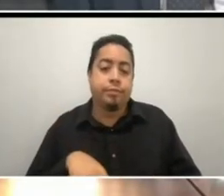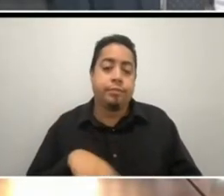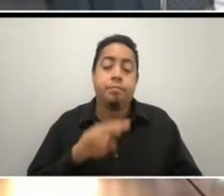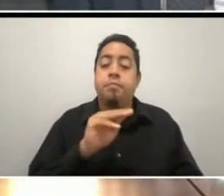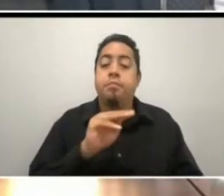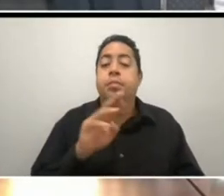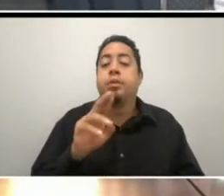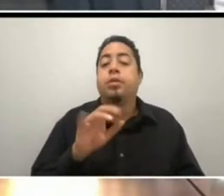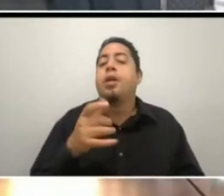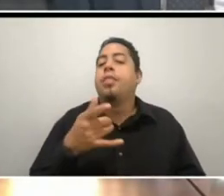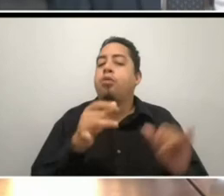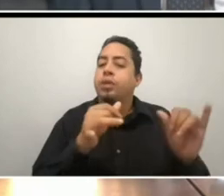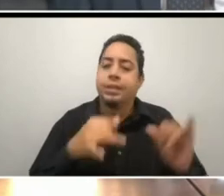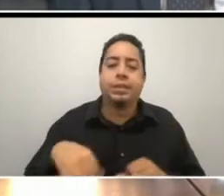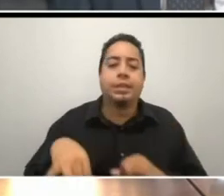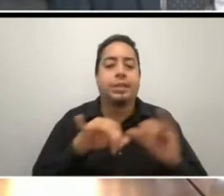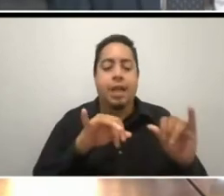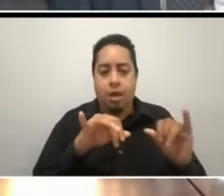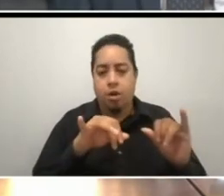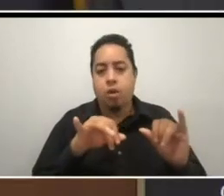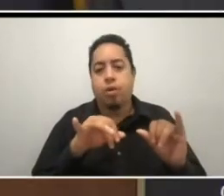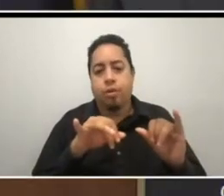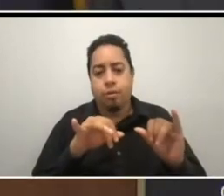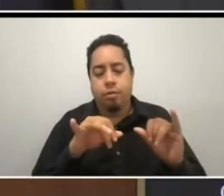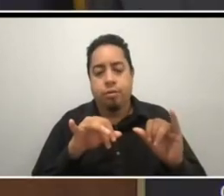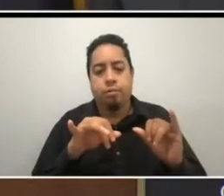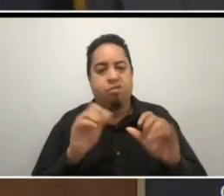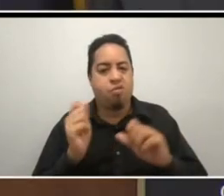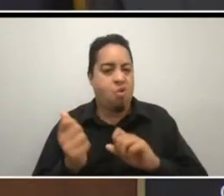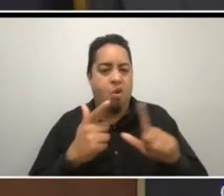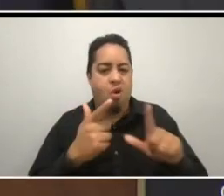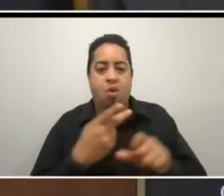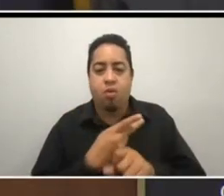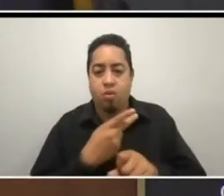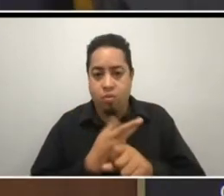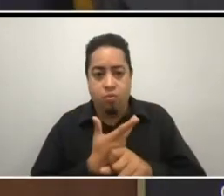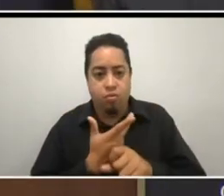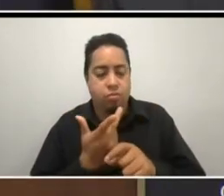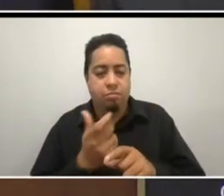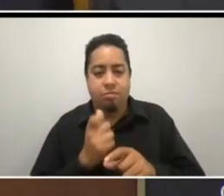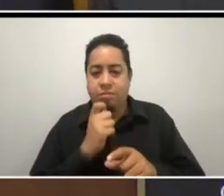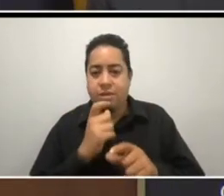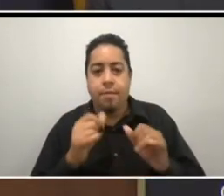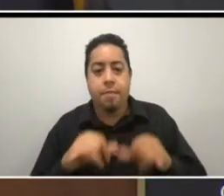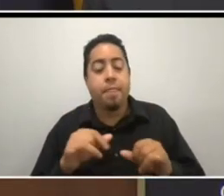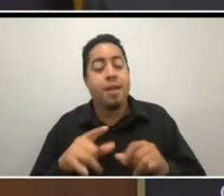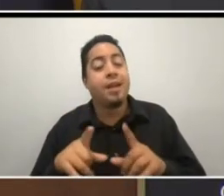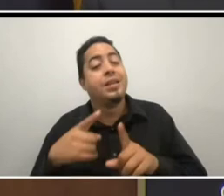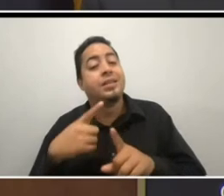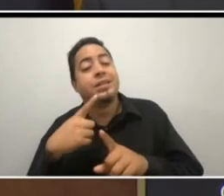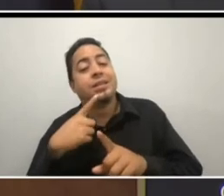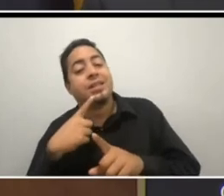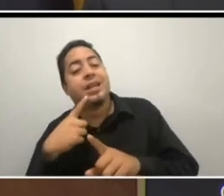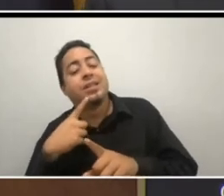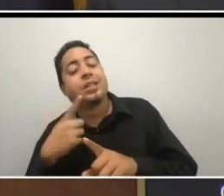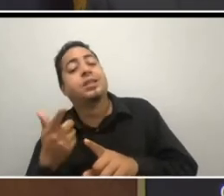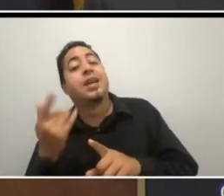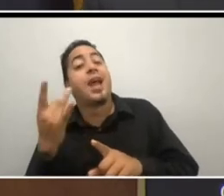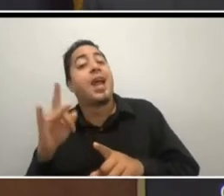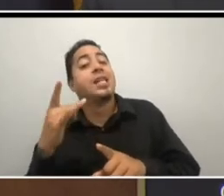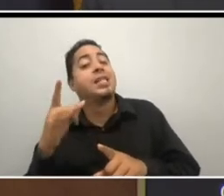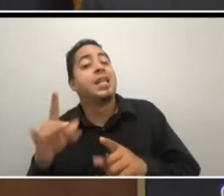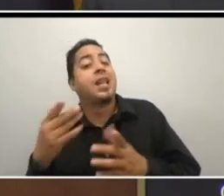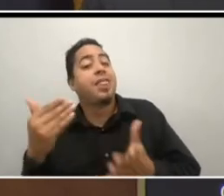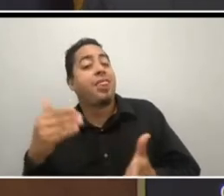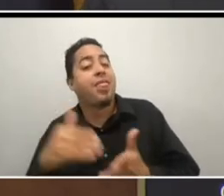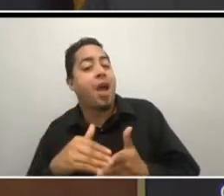be put on them so they're tamper-proof. And finally, the President claims that there was a minimum of 18,000 ballots somehow smuggled in, all